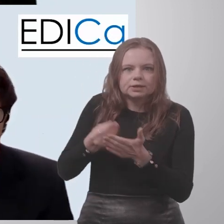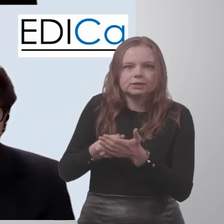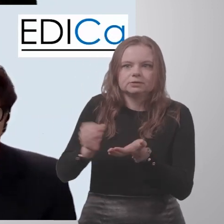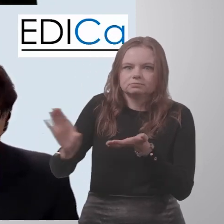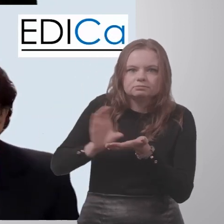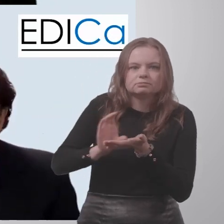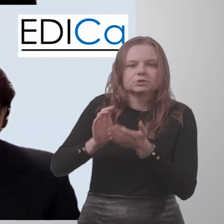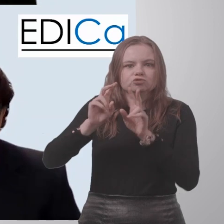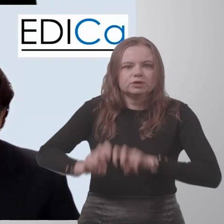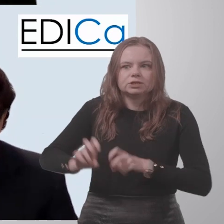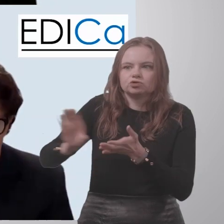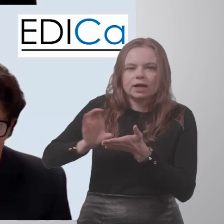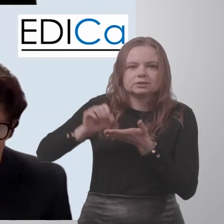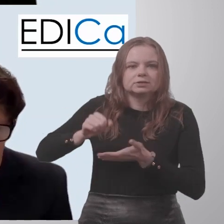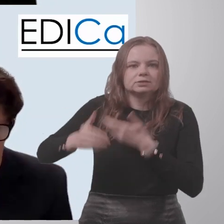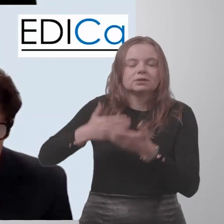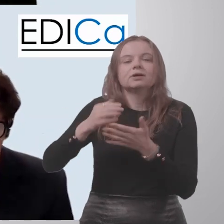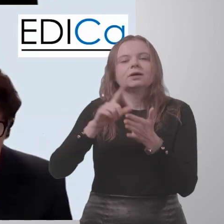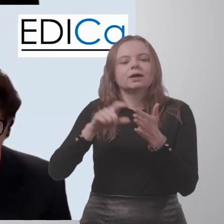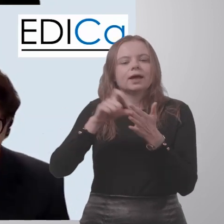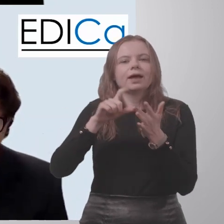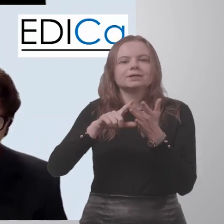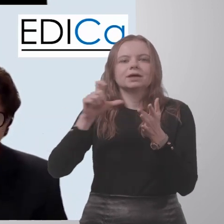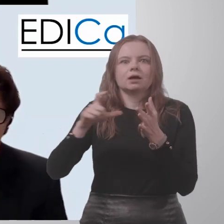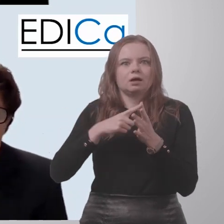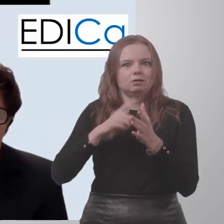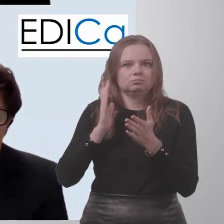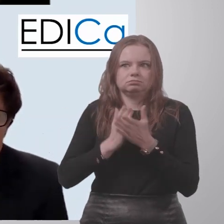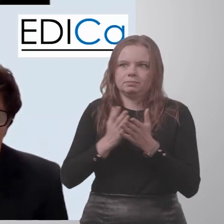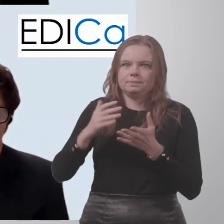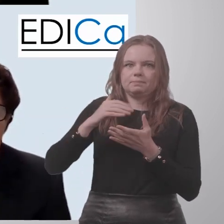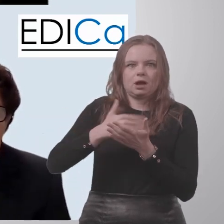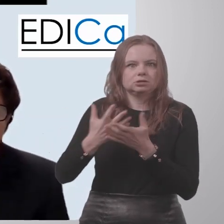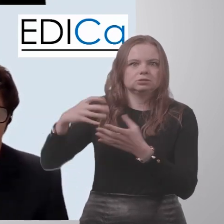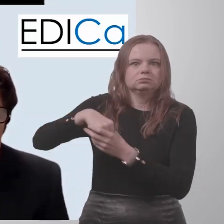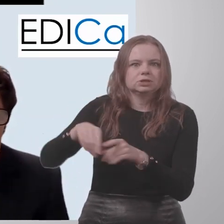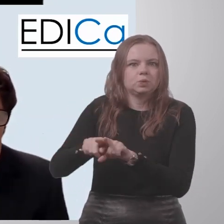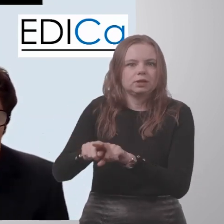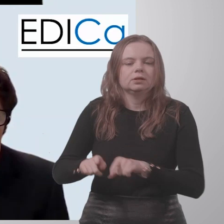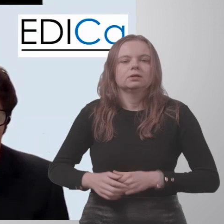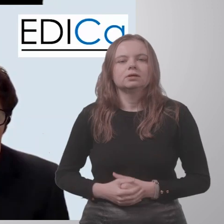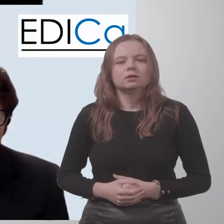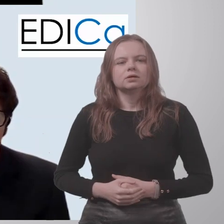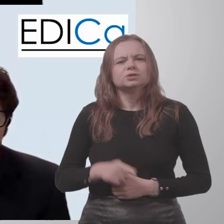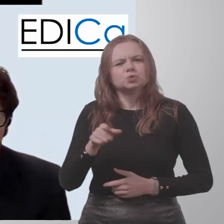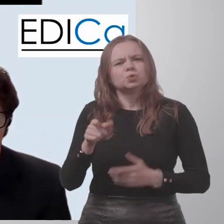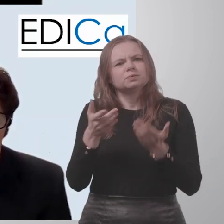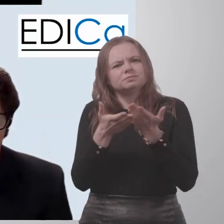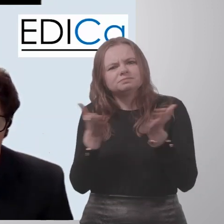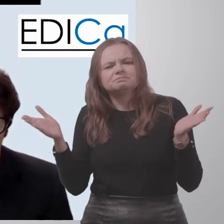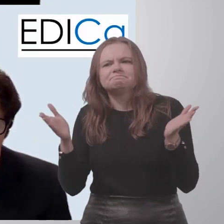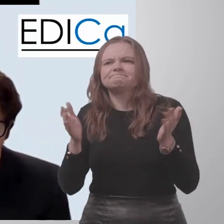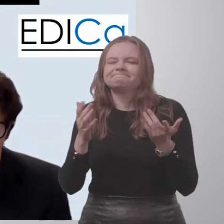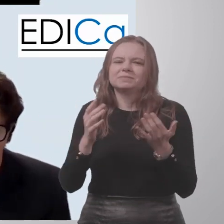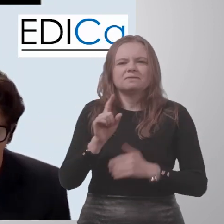grants, etc. Obviously, EDICa is a big part of that. So it's kind of widening it out a little bit, first of all, though. I mean,